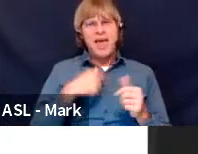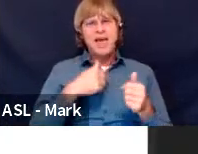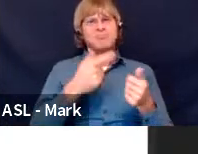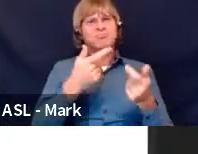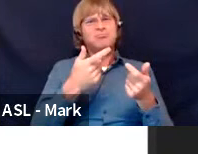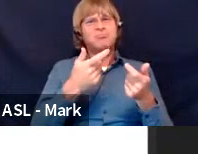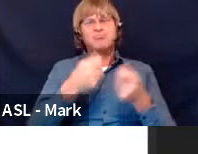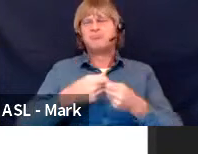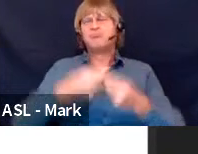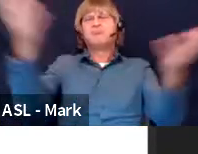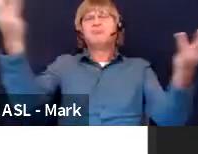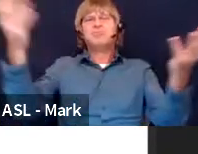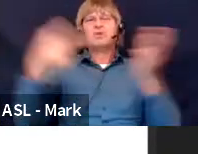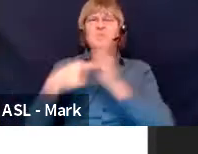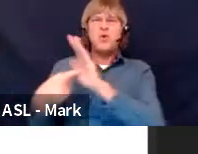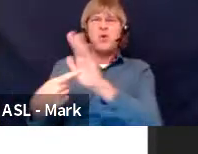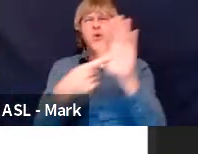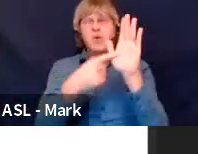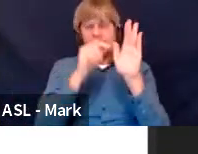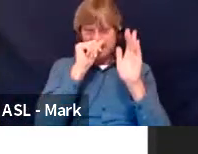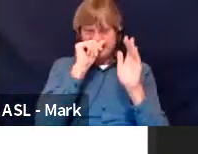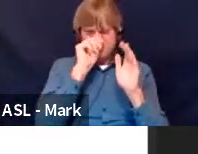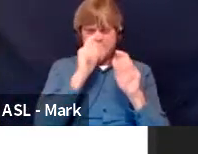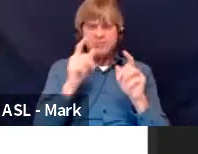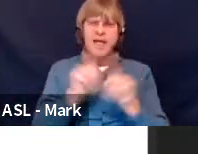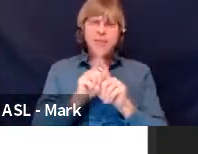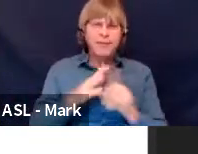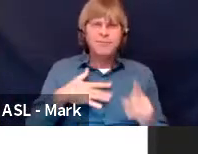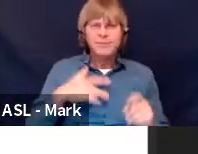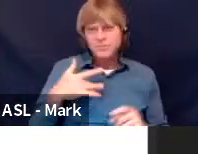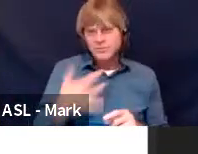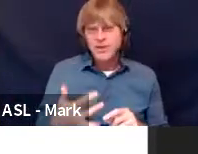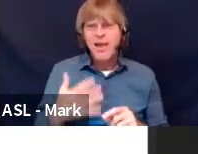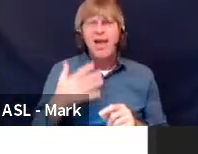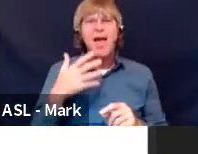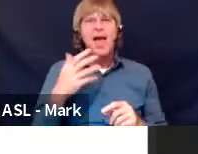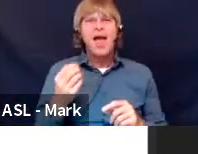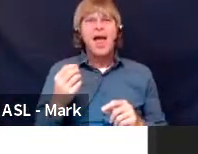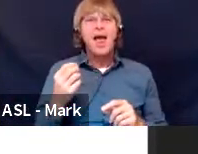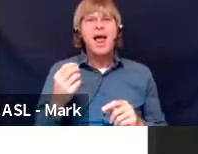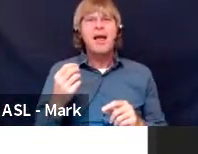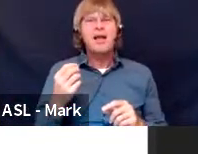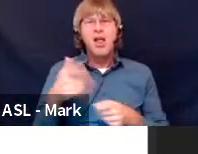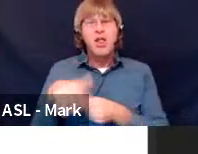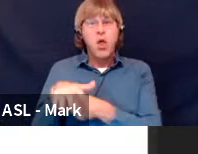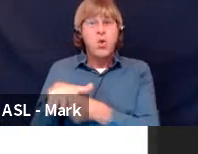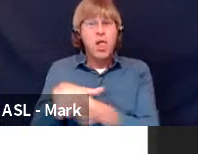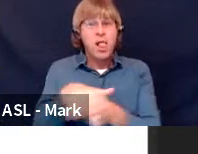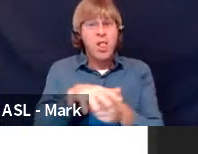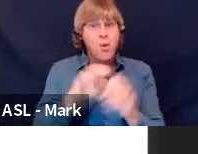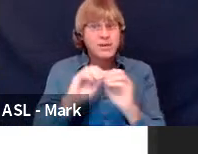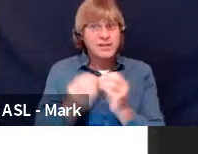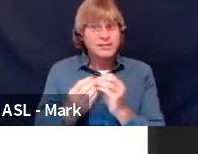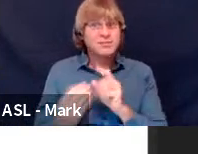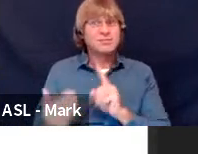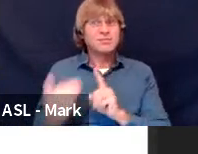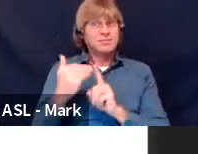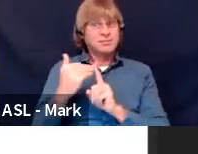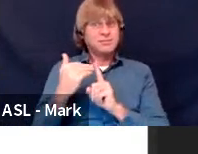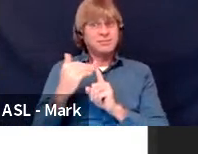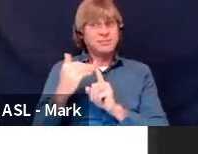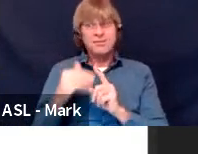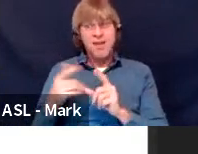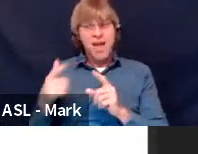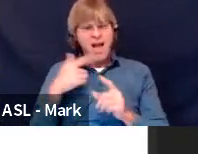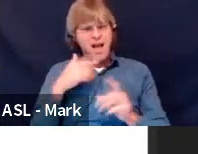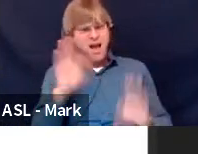out into the world like I, you know, usually do. And local organizations start picking it up and they